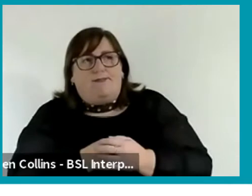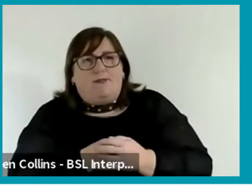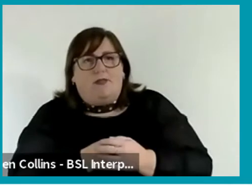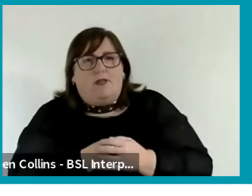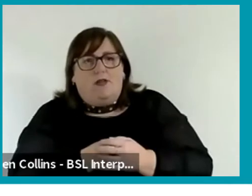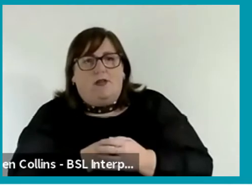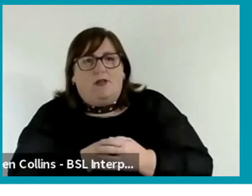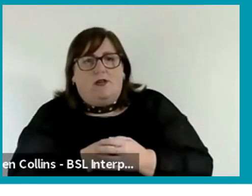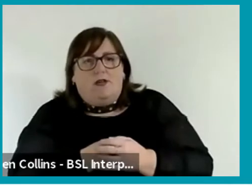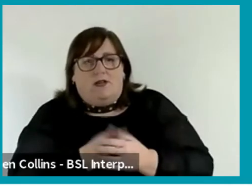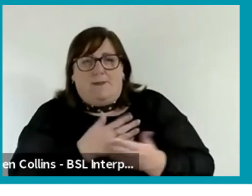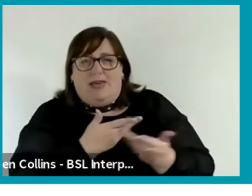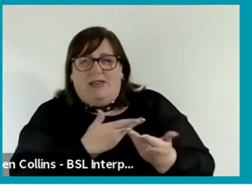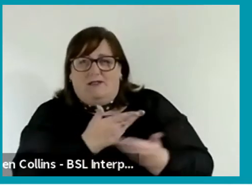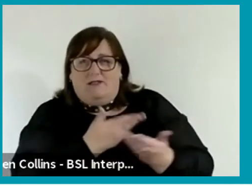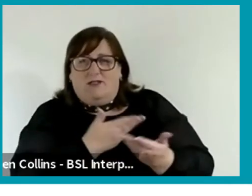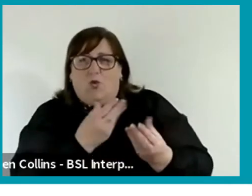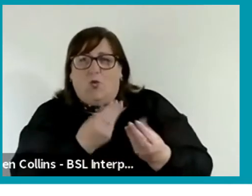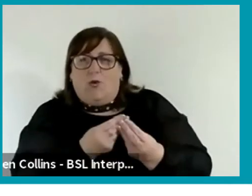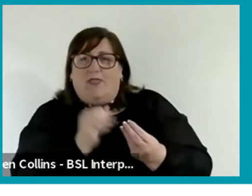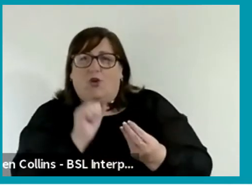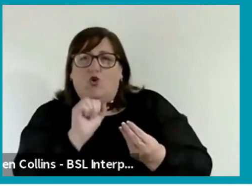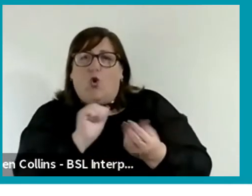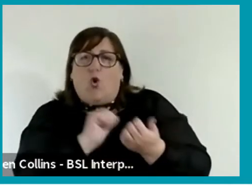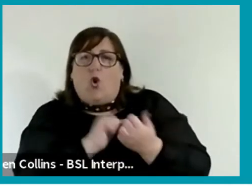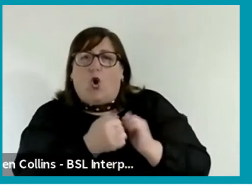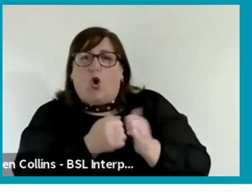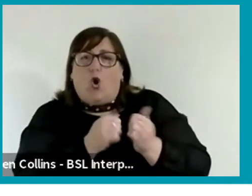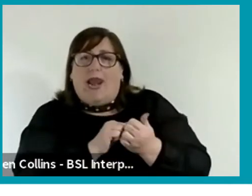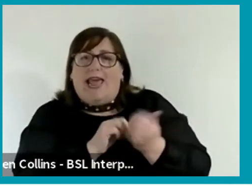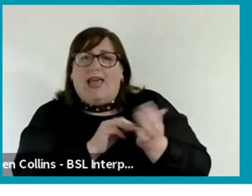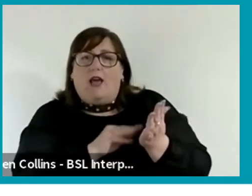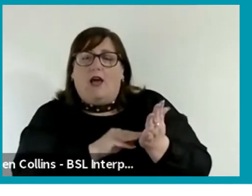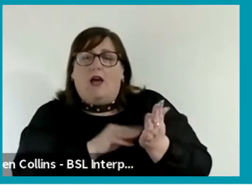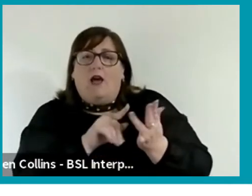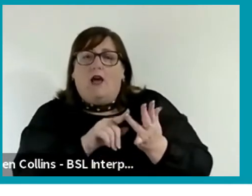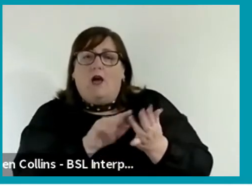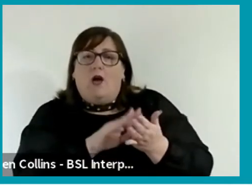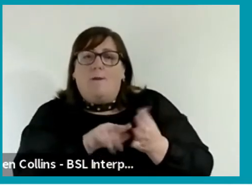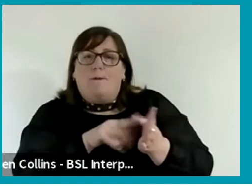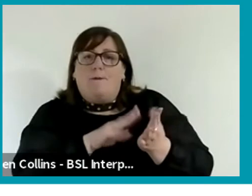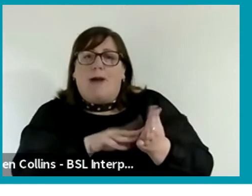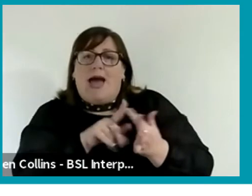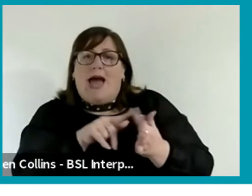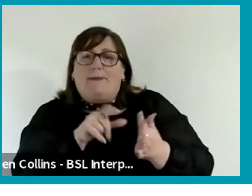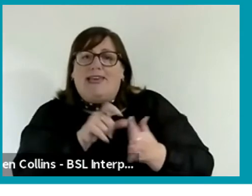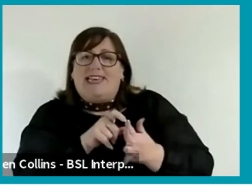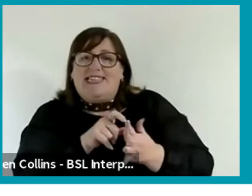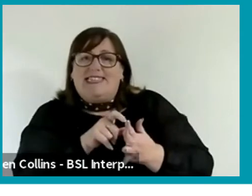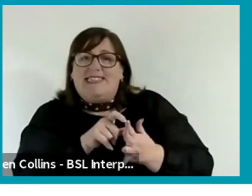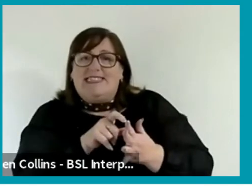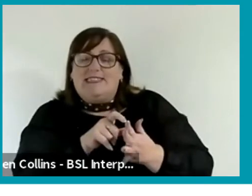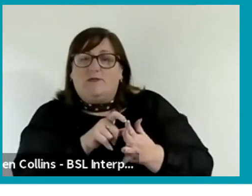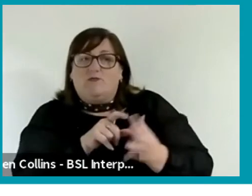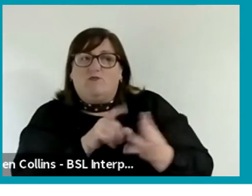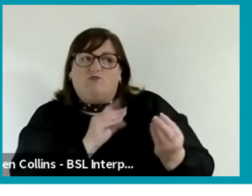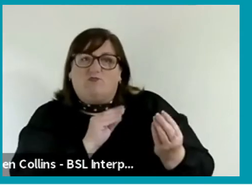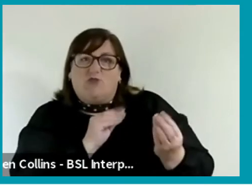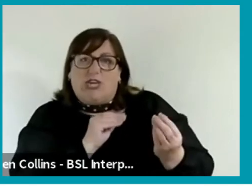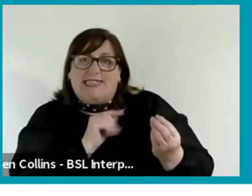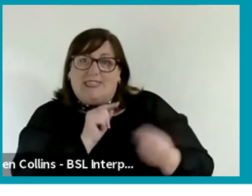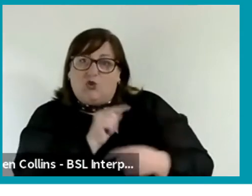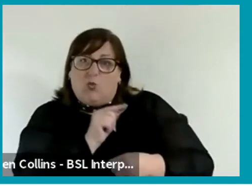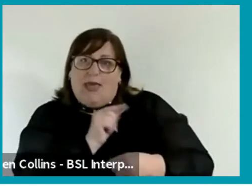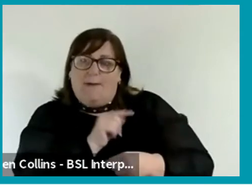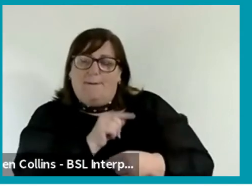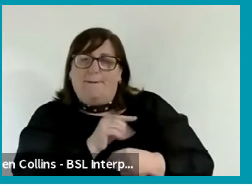Mohammed, your colleague, and our first touch point as our committee in the disability committee, we were chatting, and